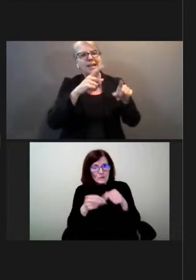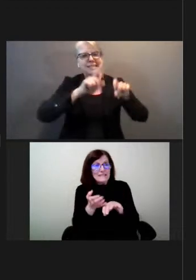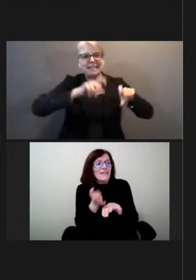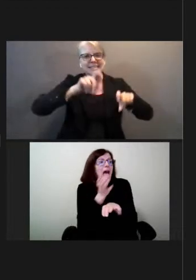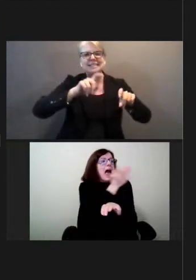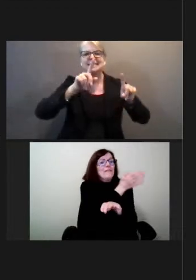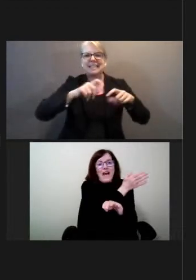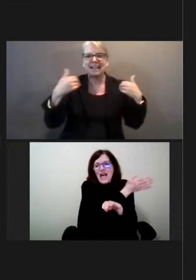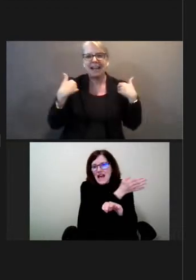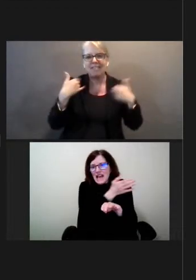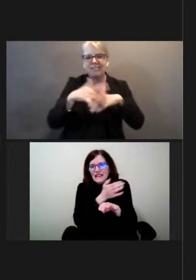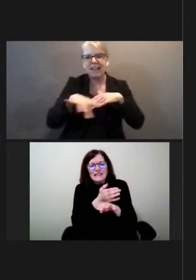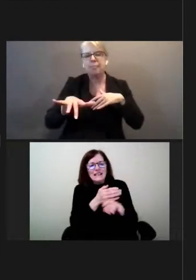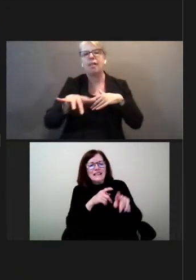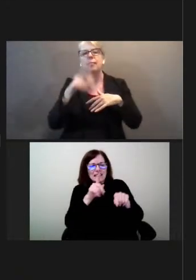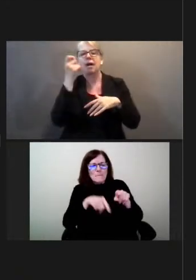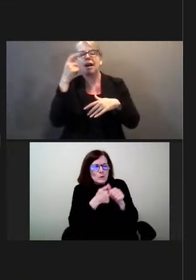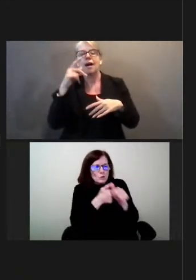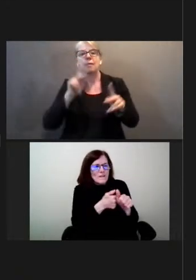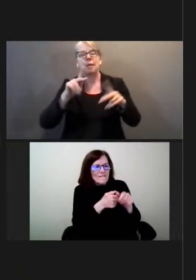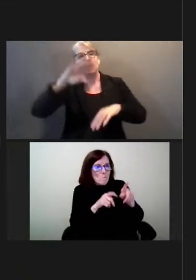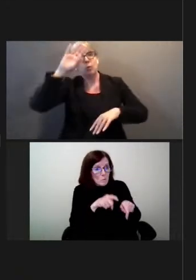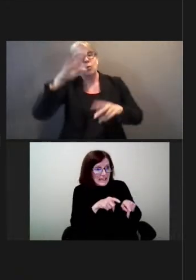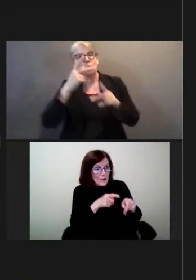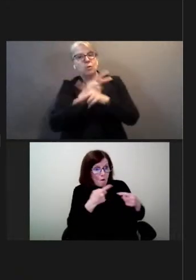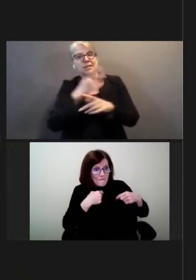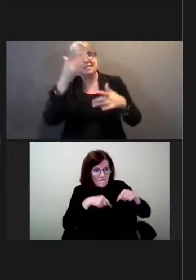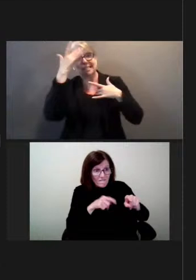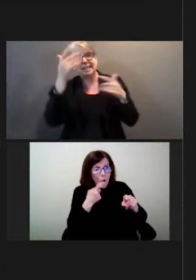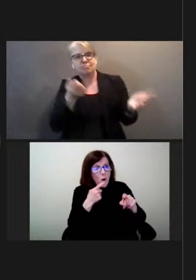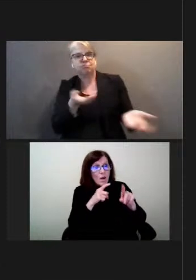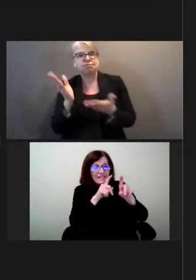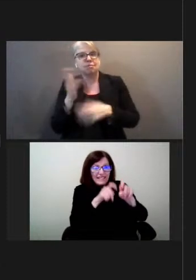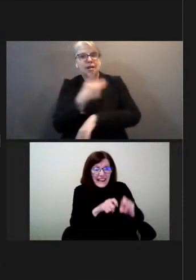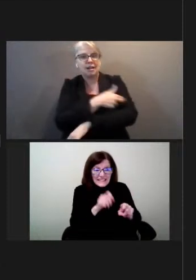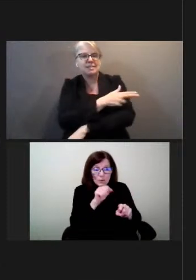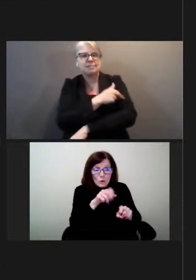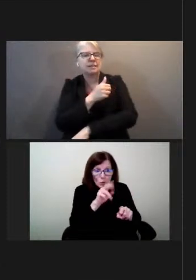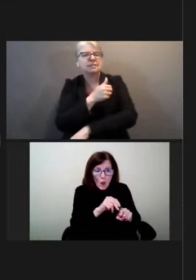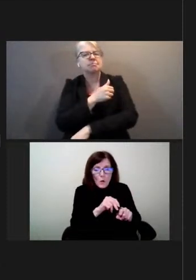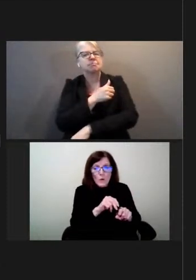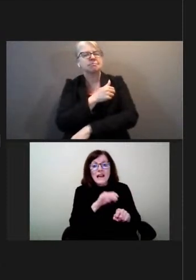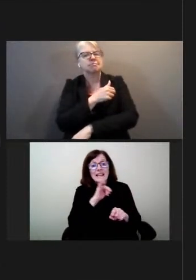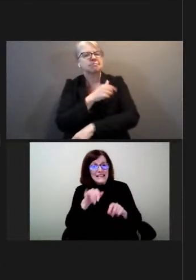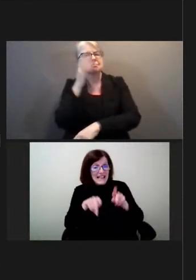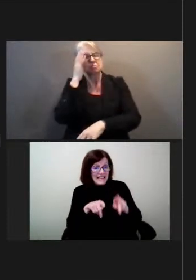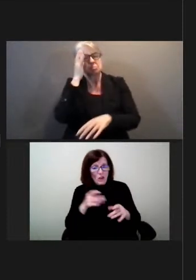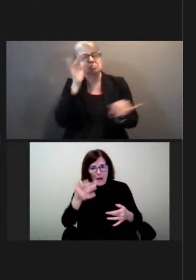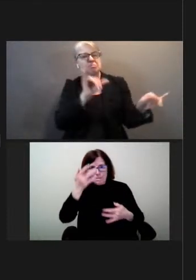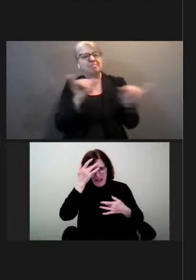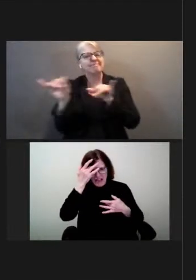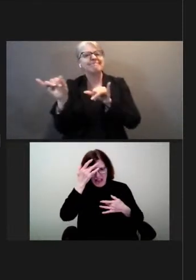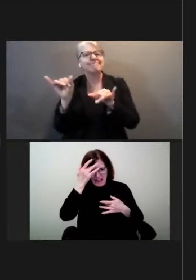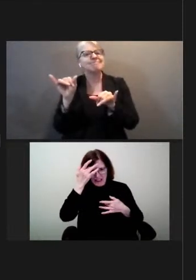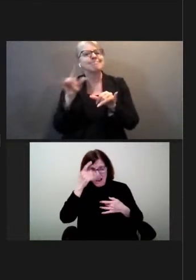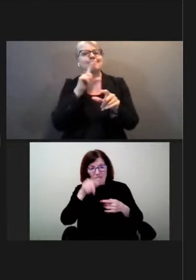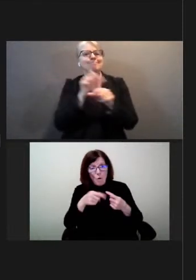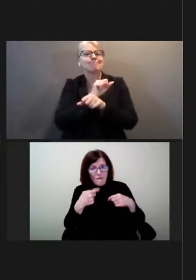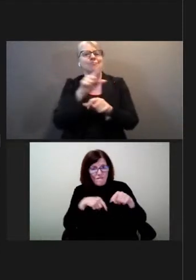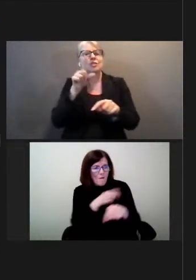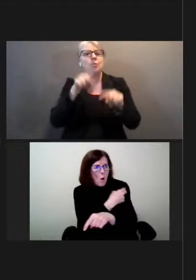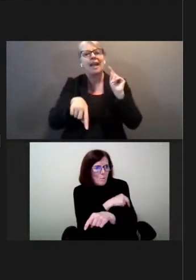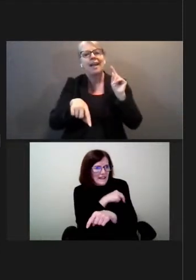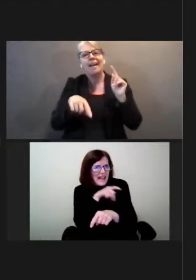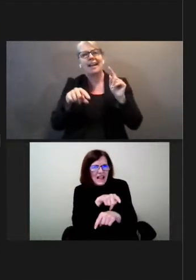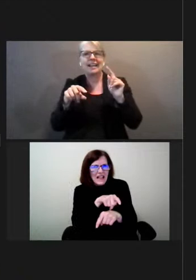available. However, if people are sick enough to need hospitalization, that doesn't vary. It's not something that you can choose